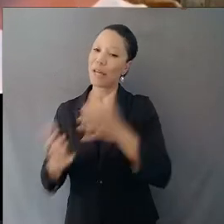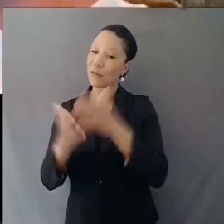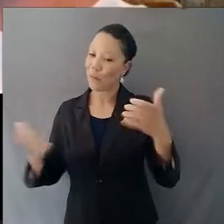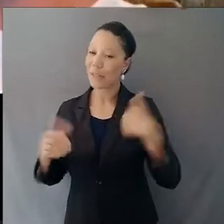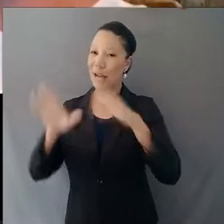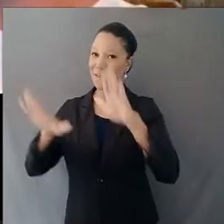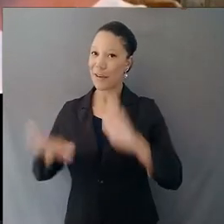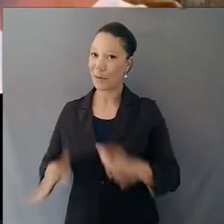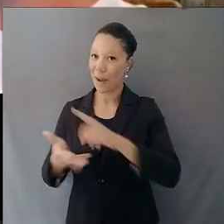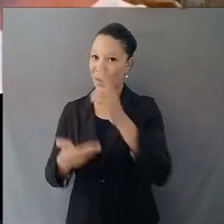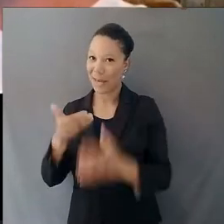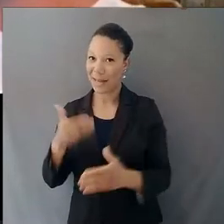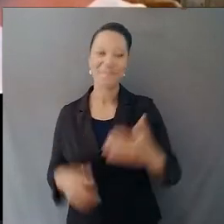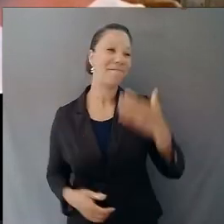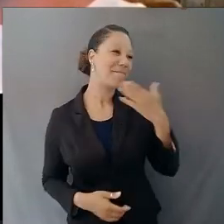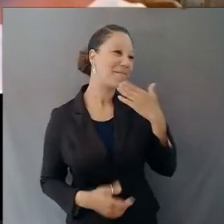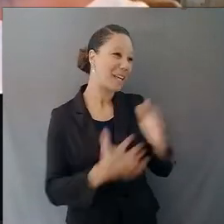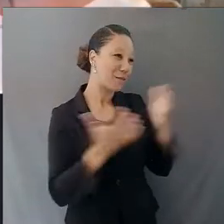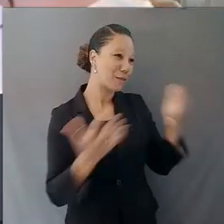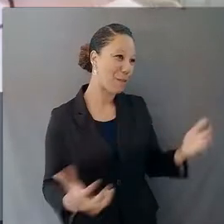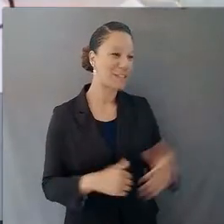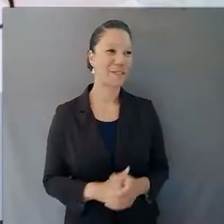very much. My pleasure. Thanks, Anthony. Thank you.